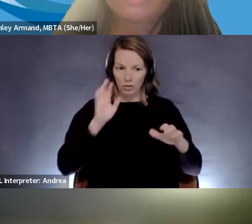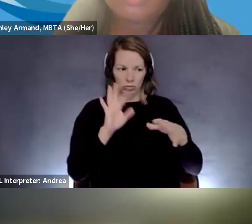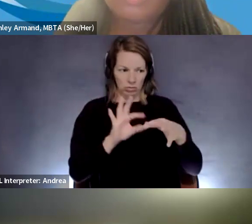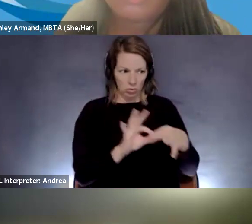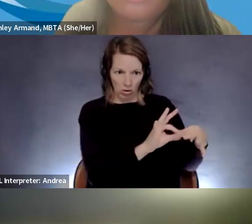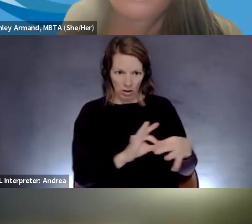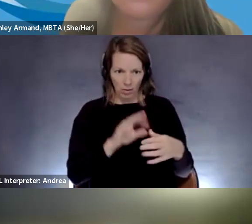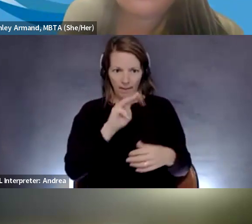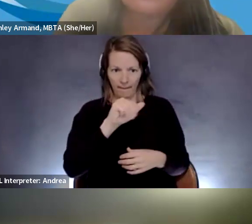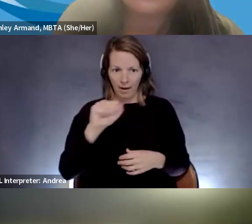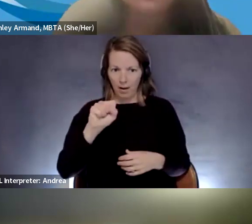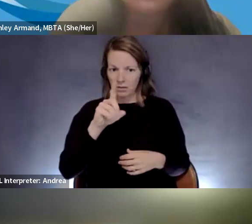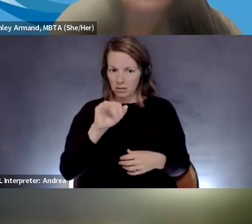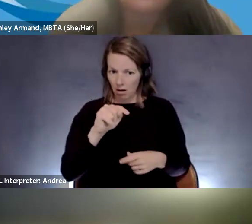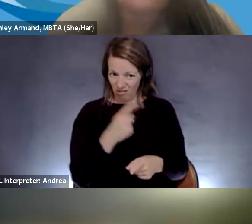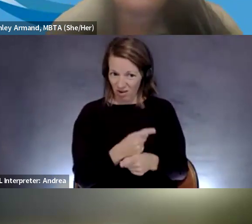Joe?